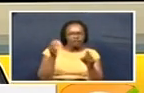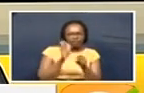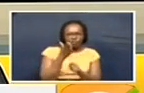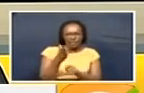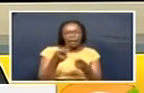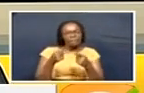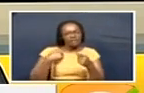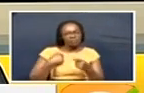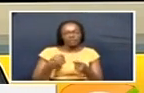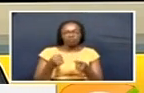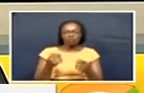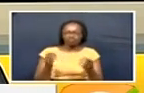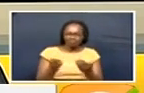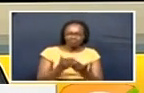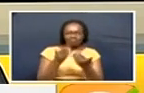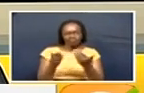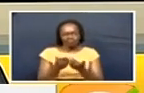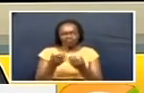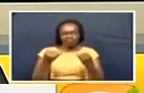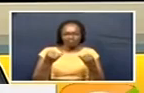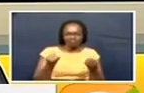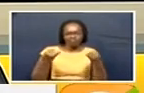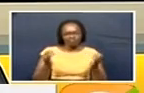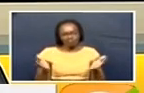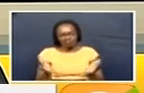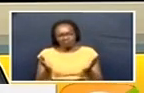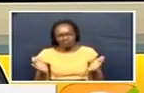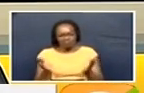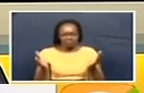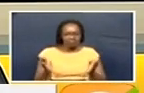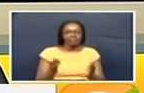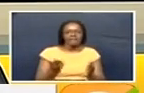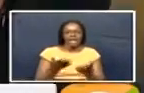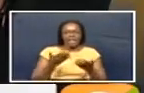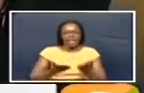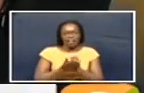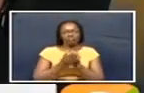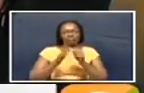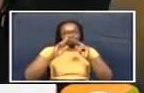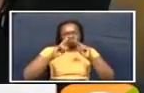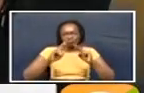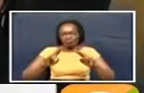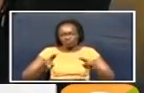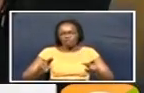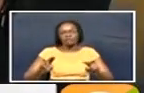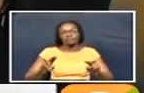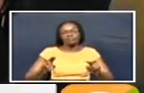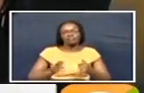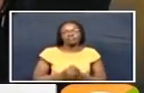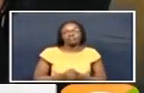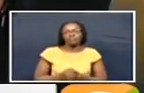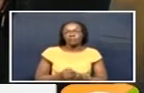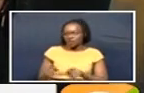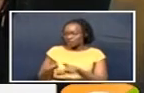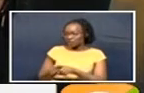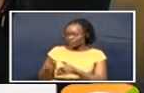made them have the session, and I made them continue and come down and... You finally still went back despite physical assault. Oh yes, it